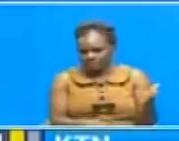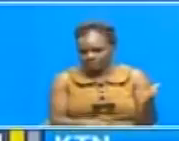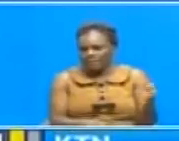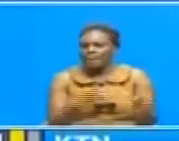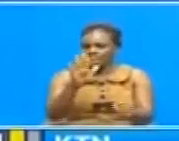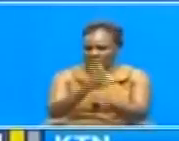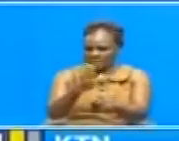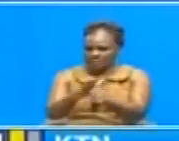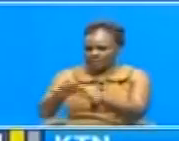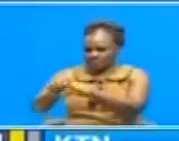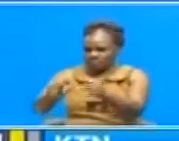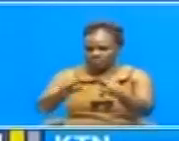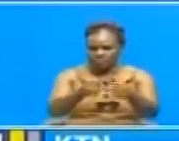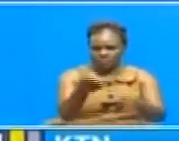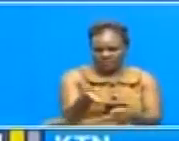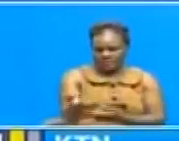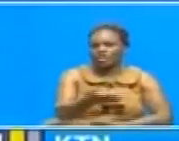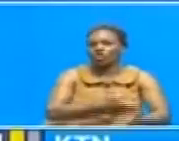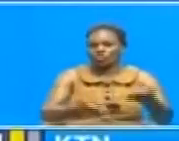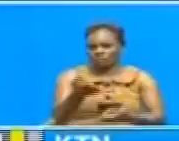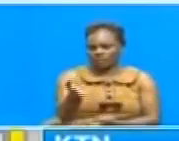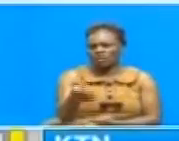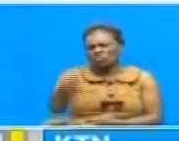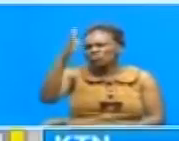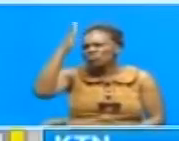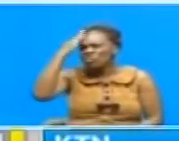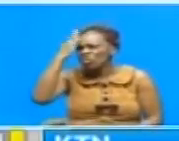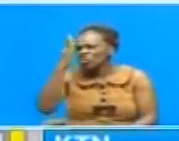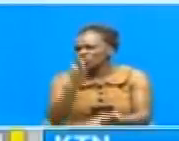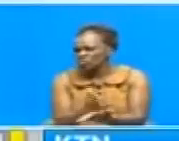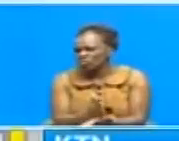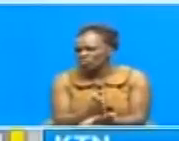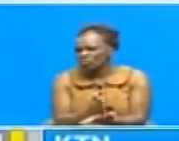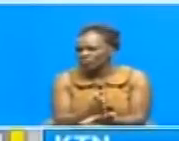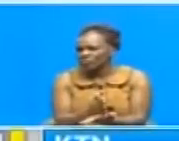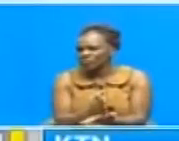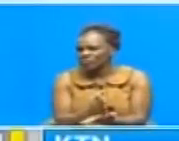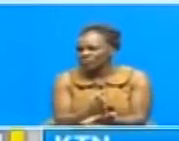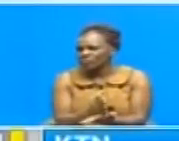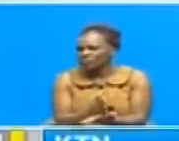there are many damages apart from that economic one. Do you know what